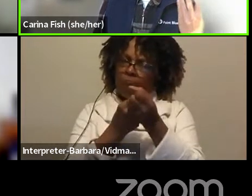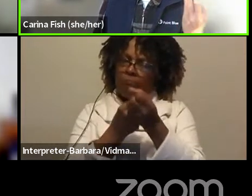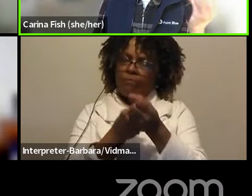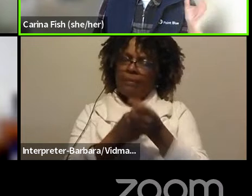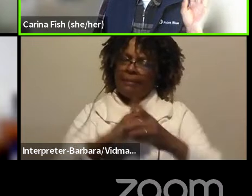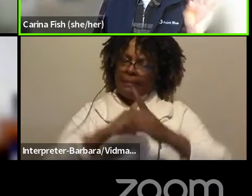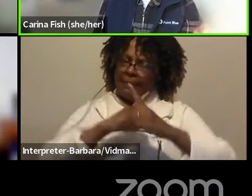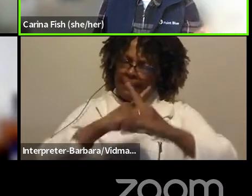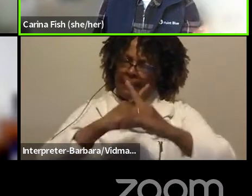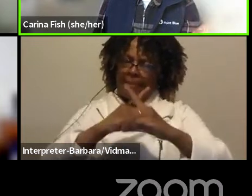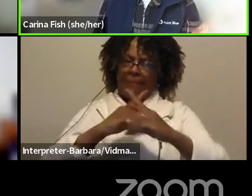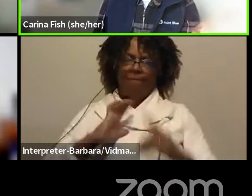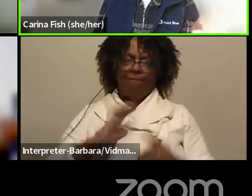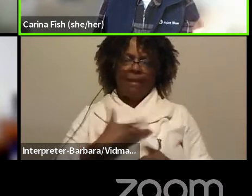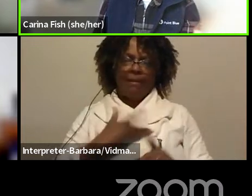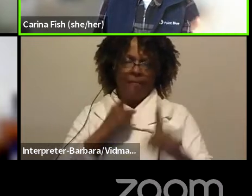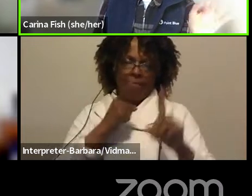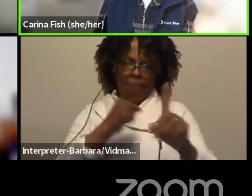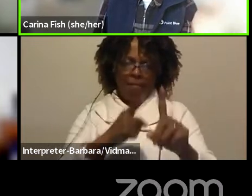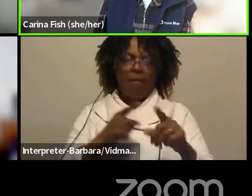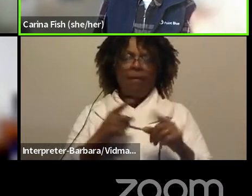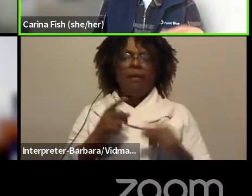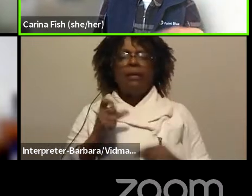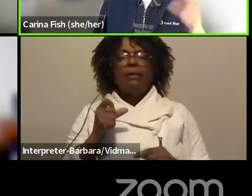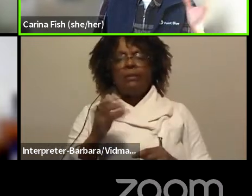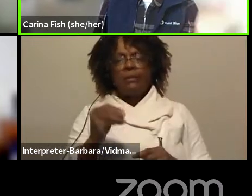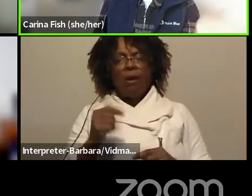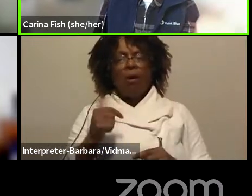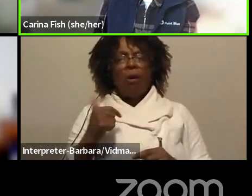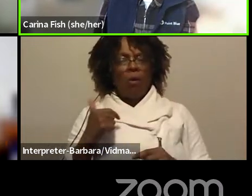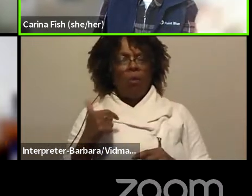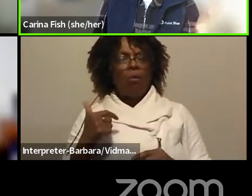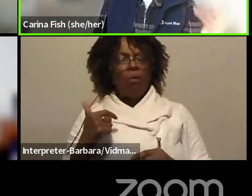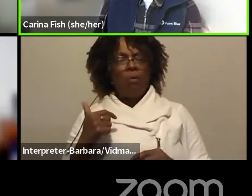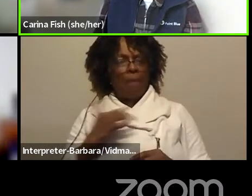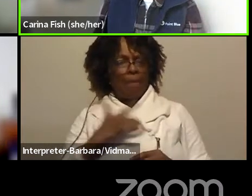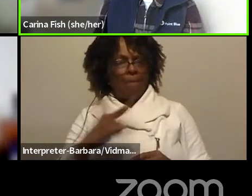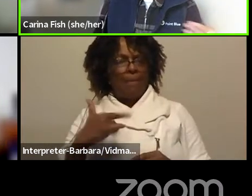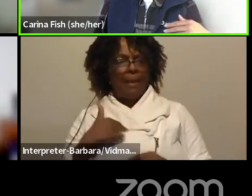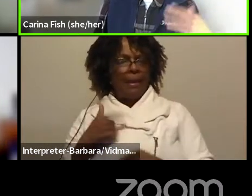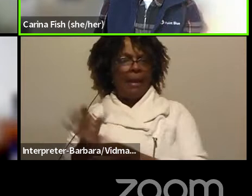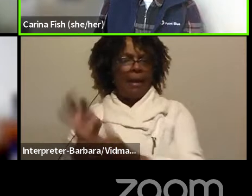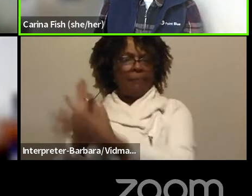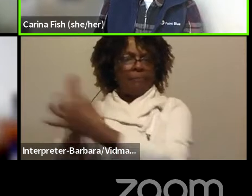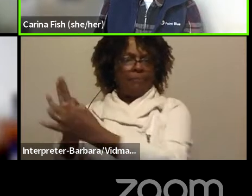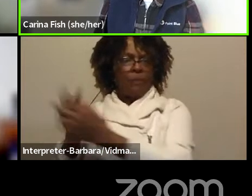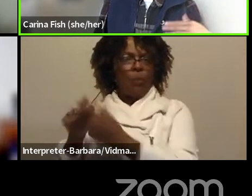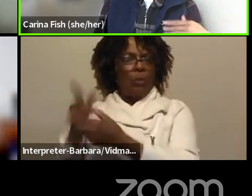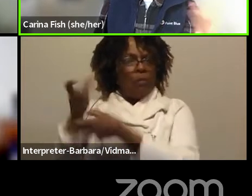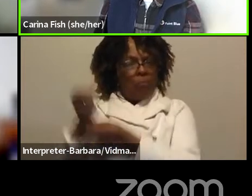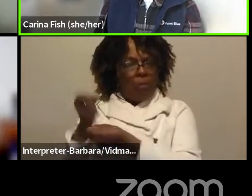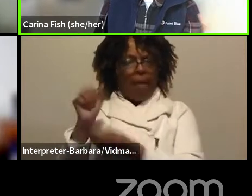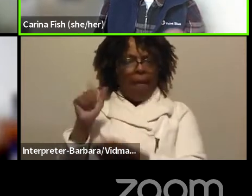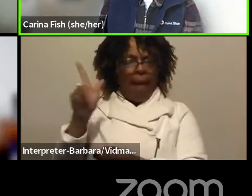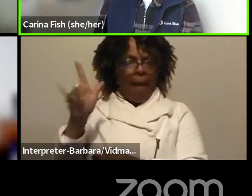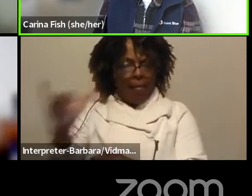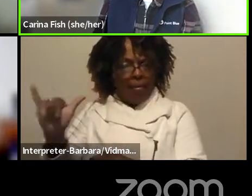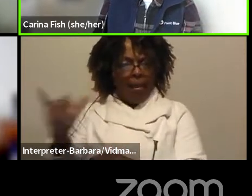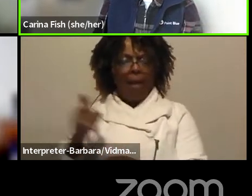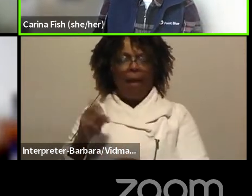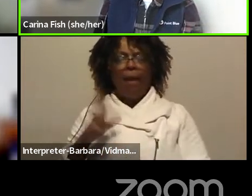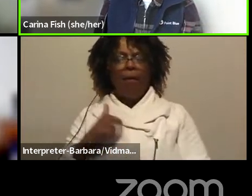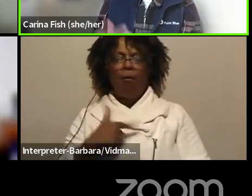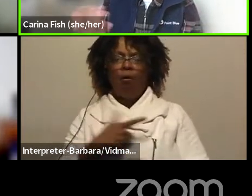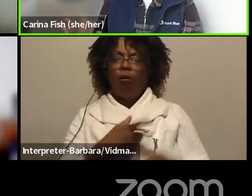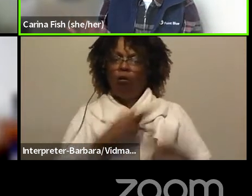point, I tell a trusted ally of mine like what my talking points are, and then I have them like work on